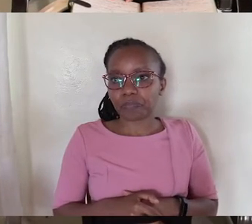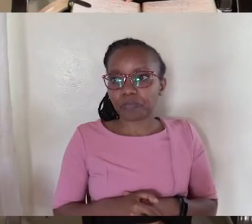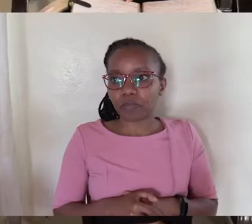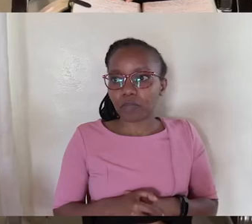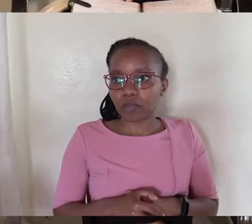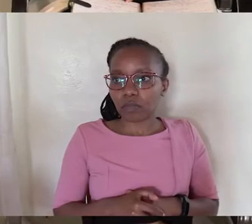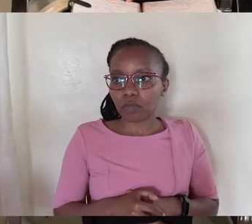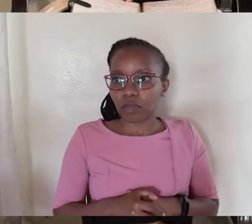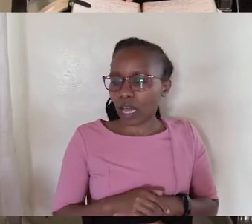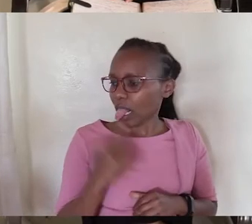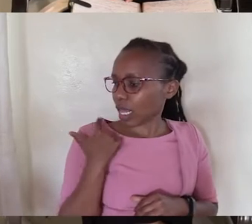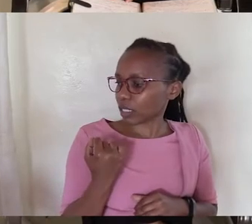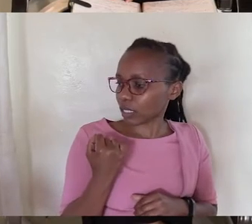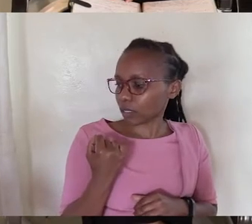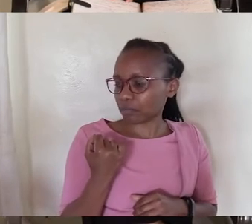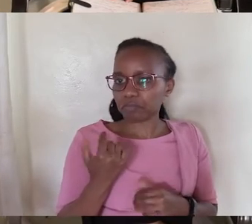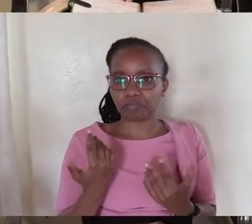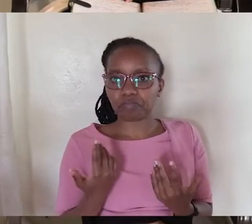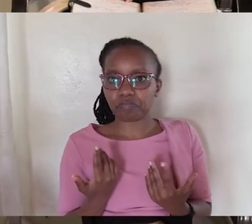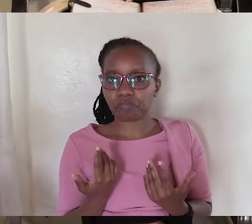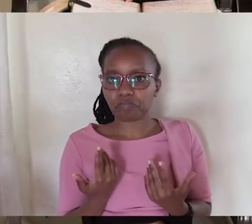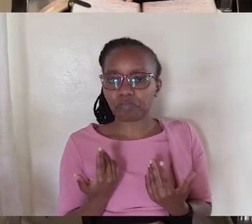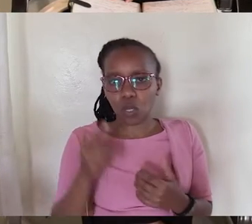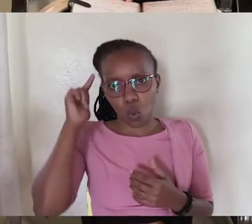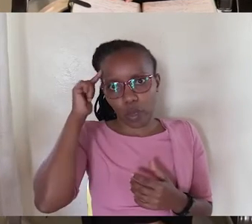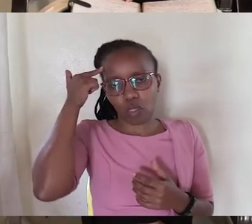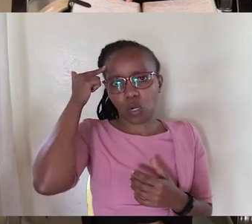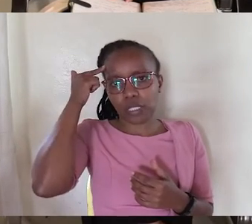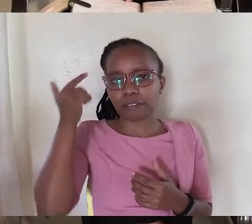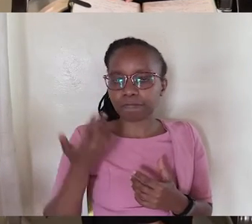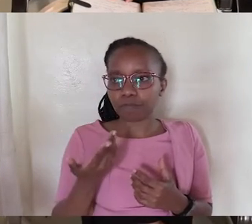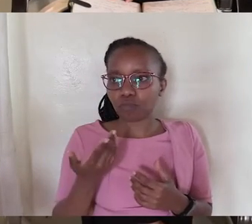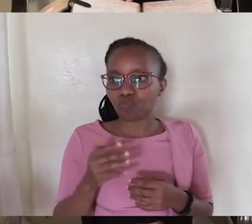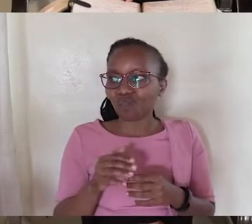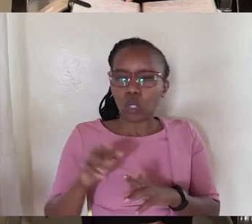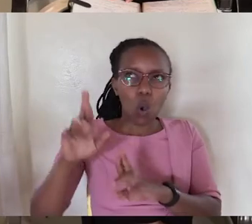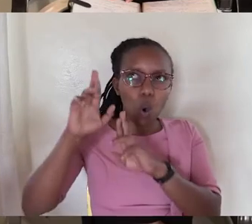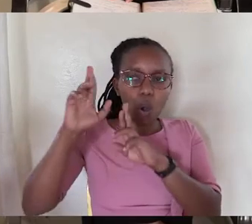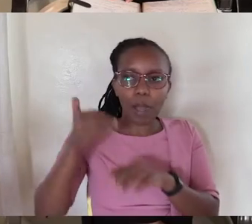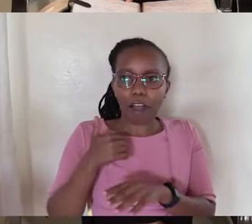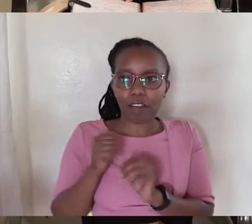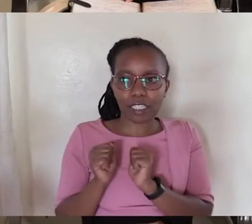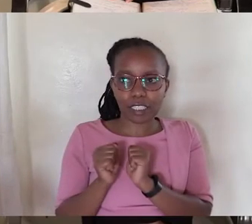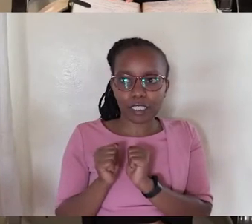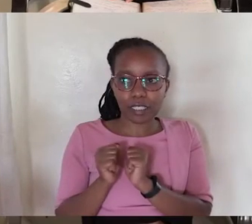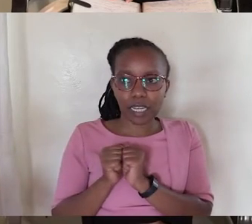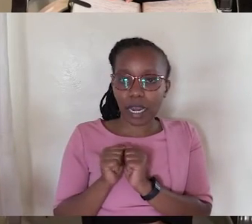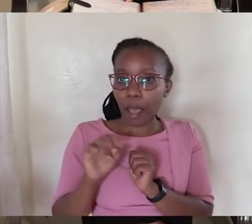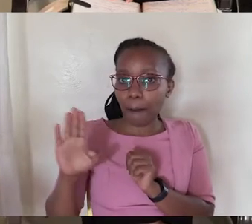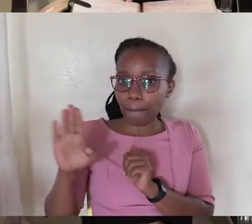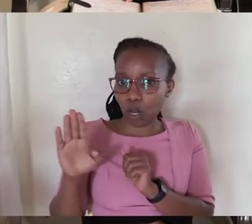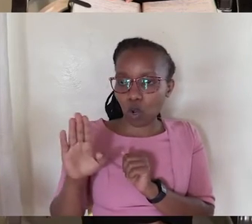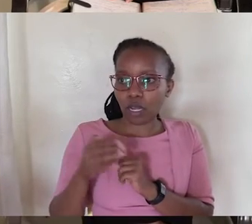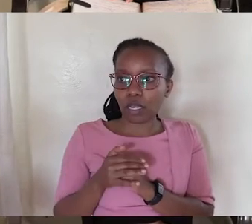Recently, one of the things that we also wanted, we thought was going to be a hope, was the $10 billion Justice Restoration